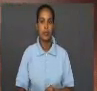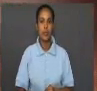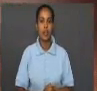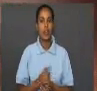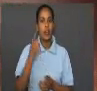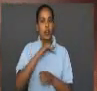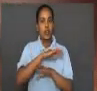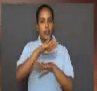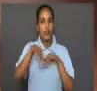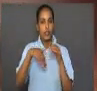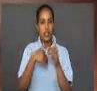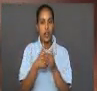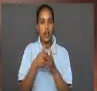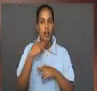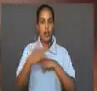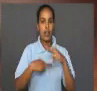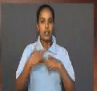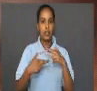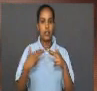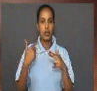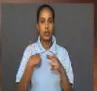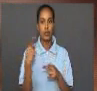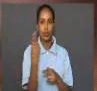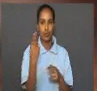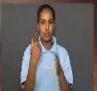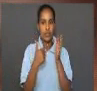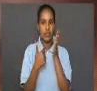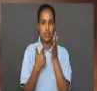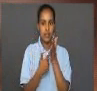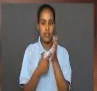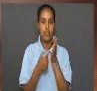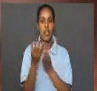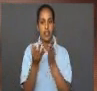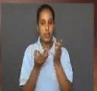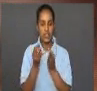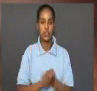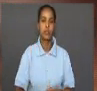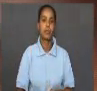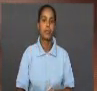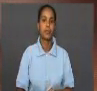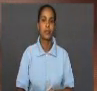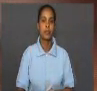For general reactions, we use this expression.